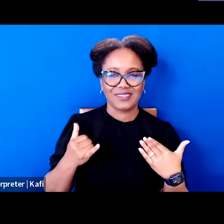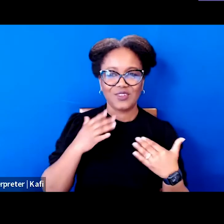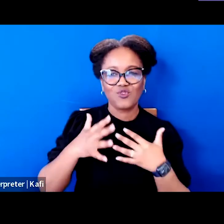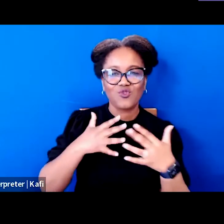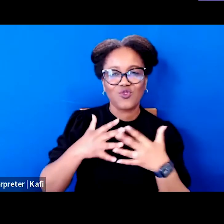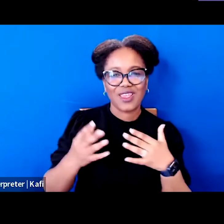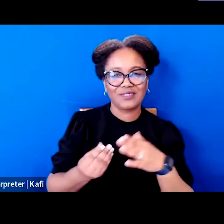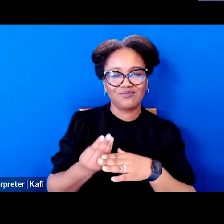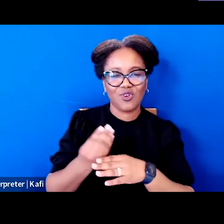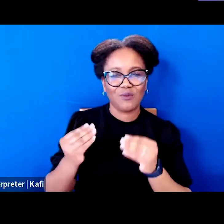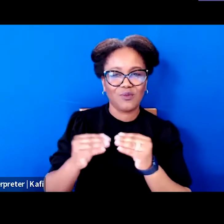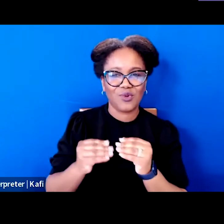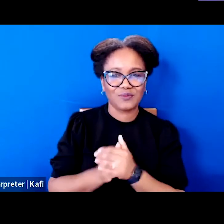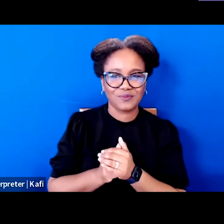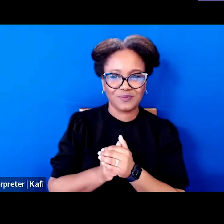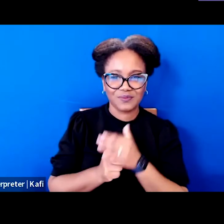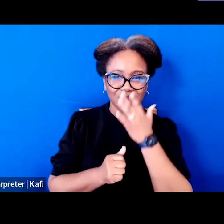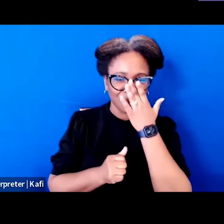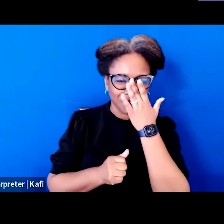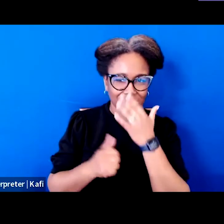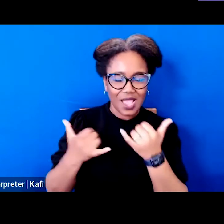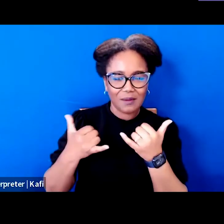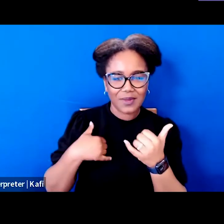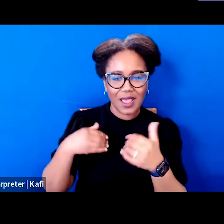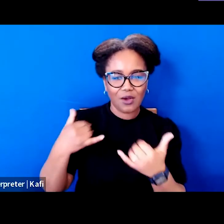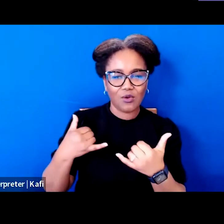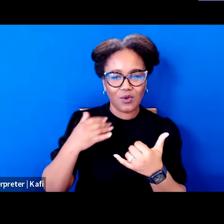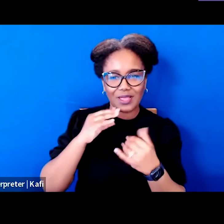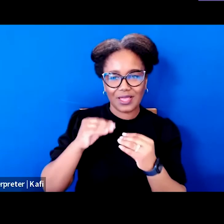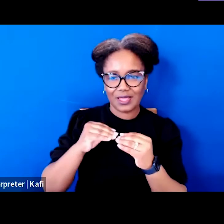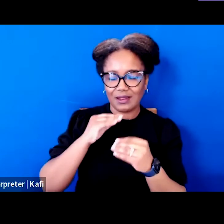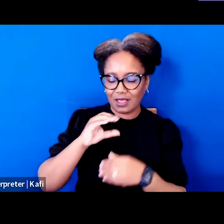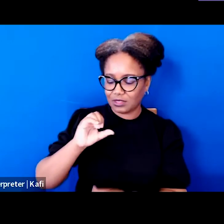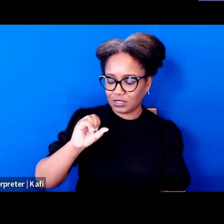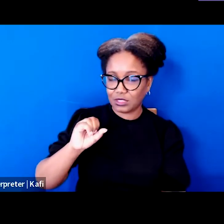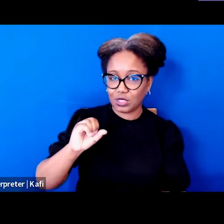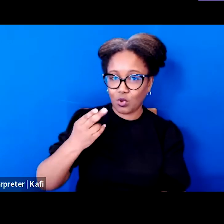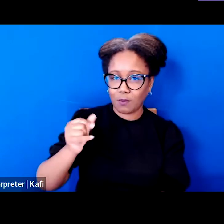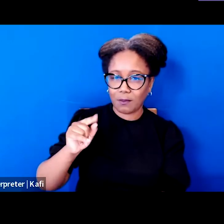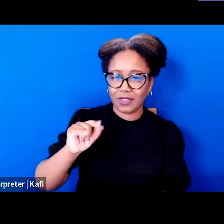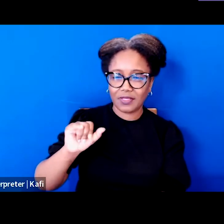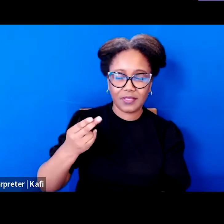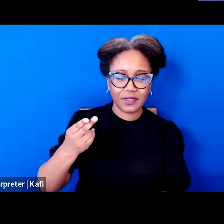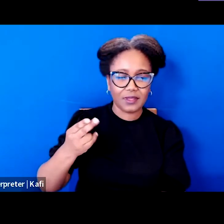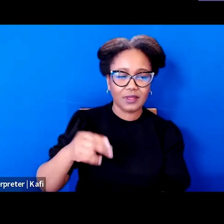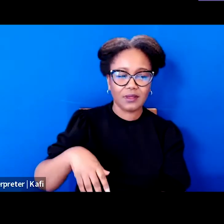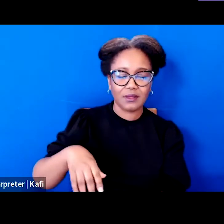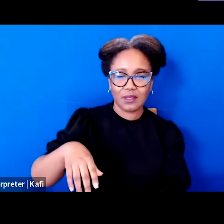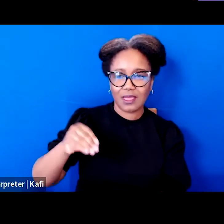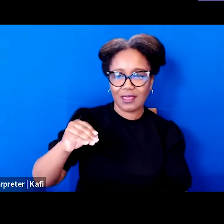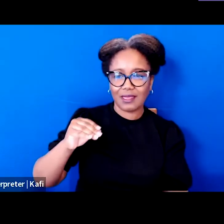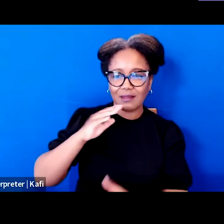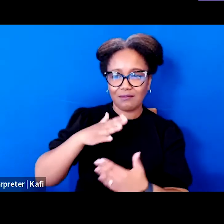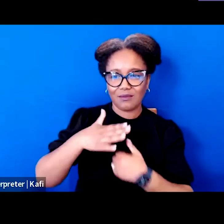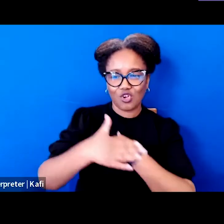My name is Angela Marie Mcdougal, and I go by the name of the pronouns she and her. I am here for those